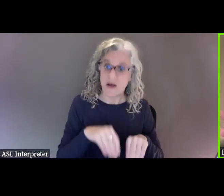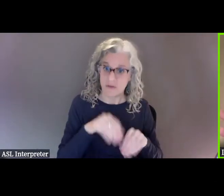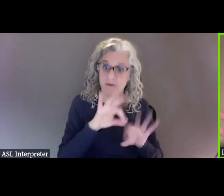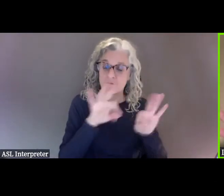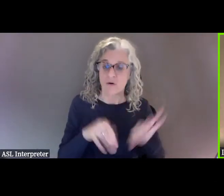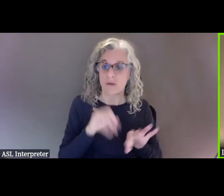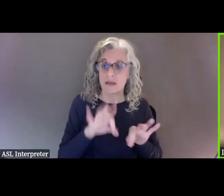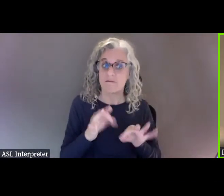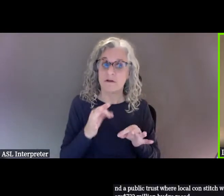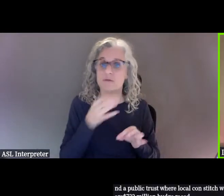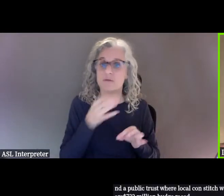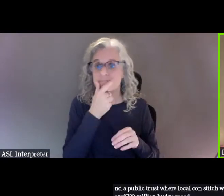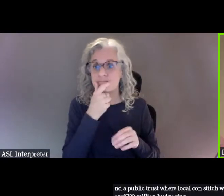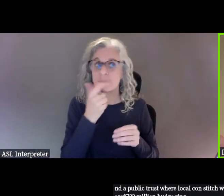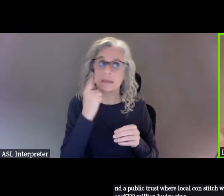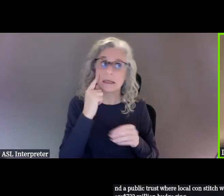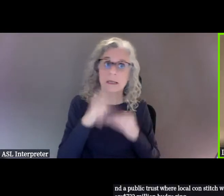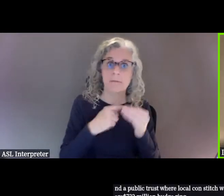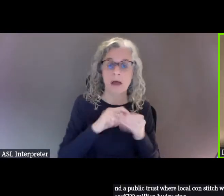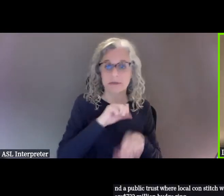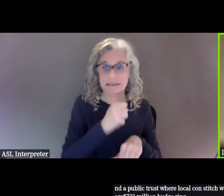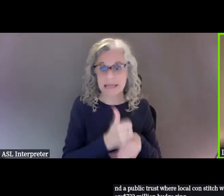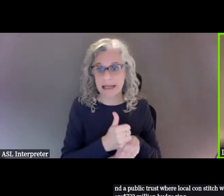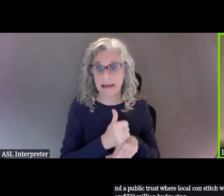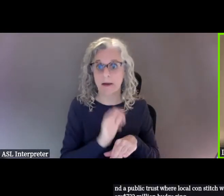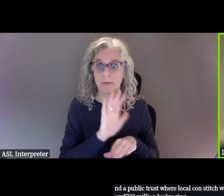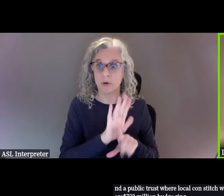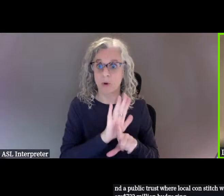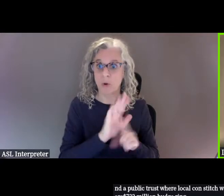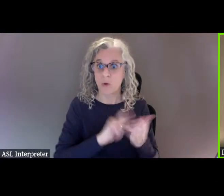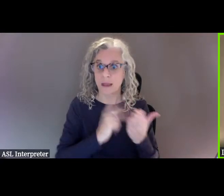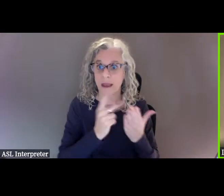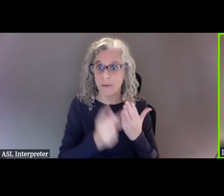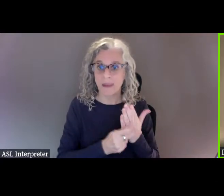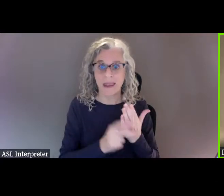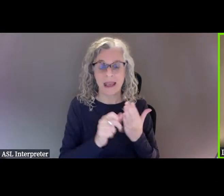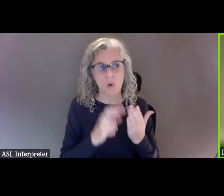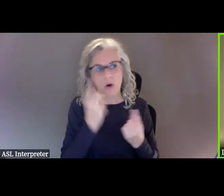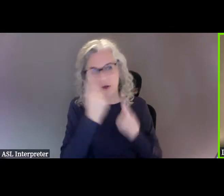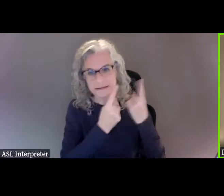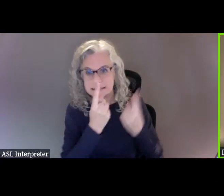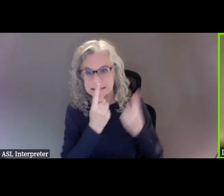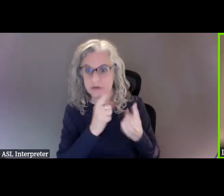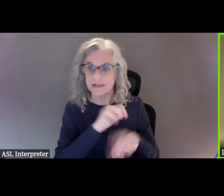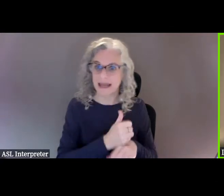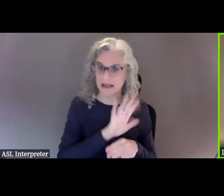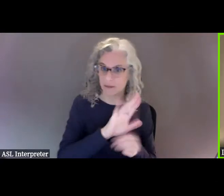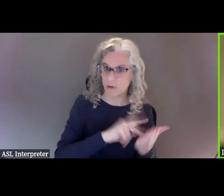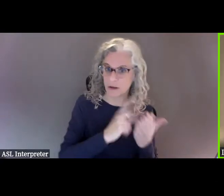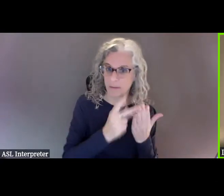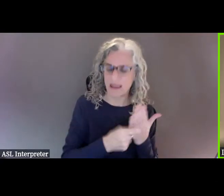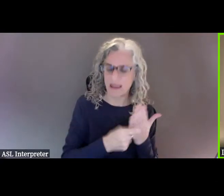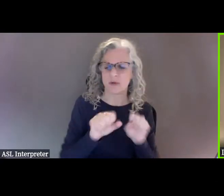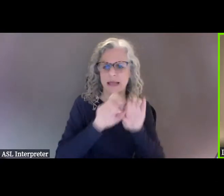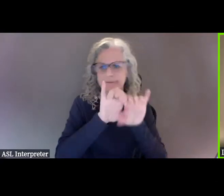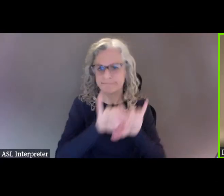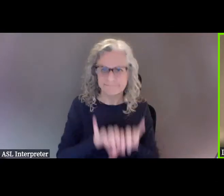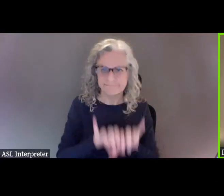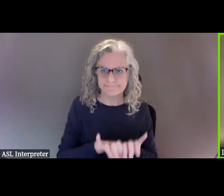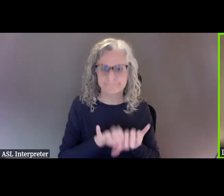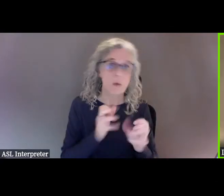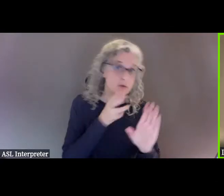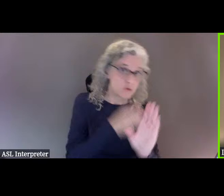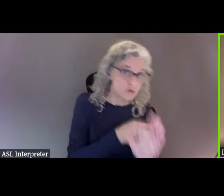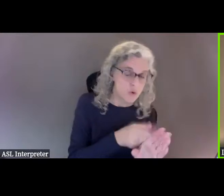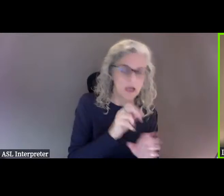starting your own campaign or learning if you should, start your own campaign. And you can note on the form, like whether you're interested in joining or